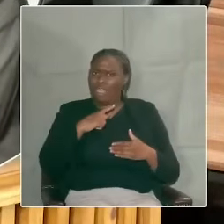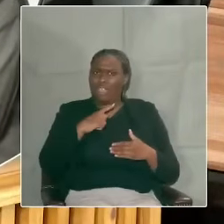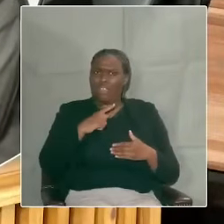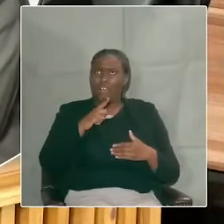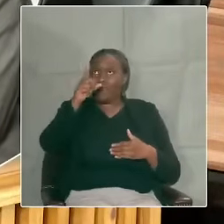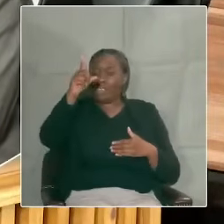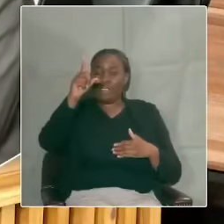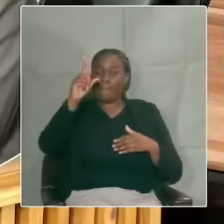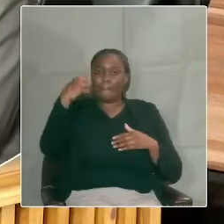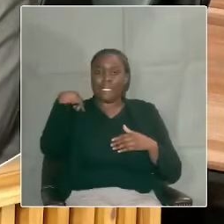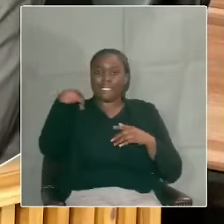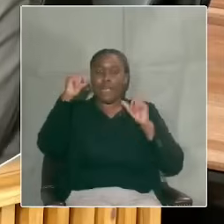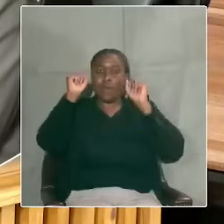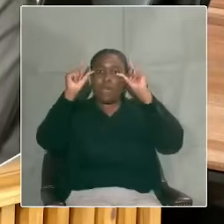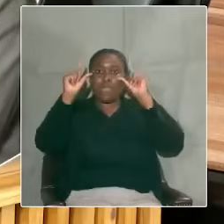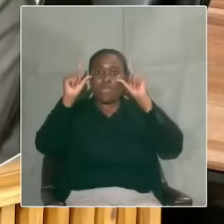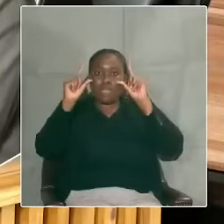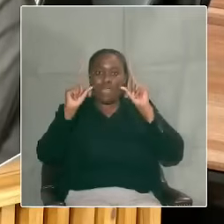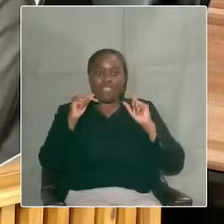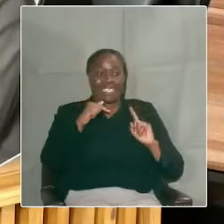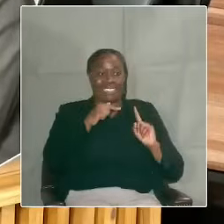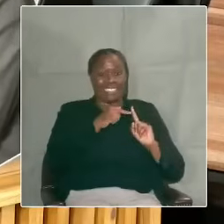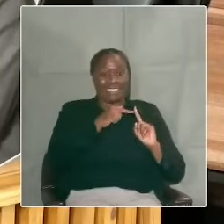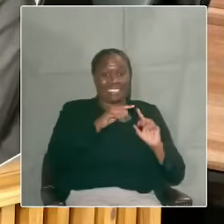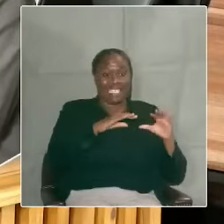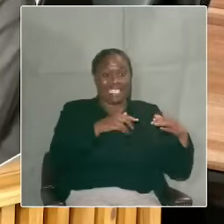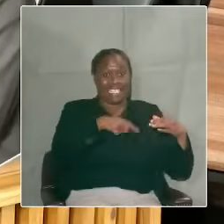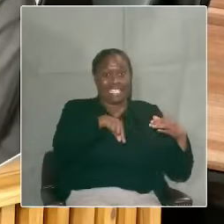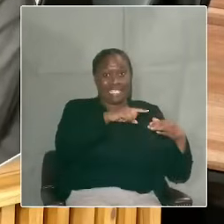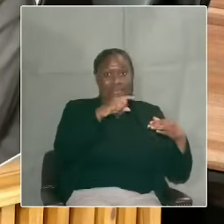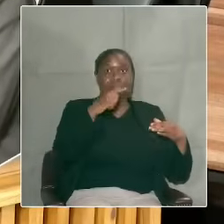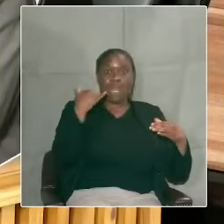the minister was aware of this extension of this scope